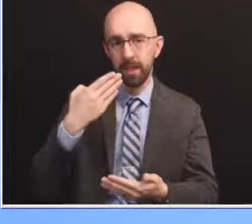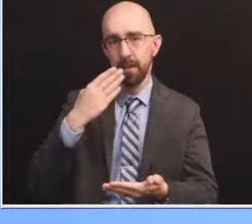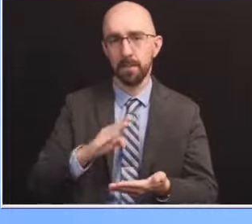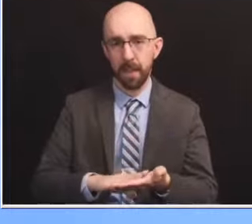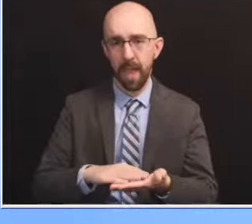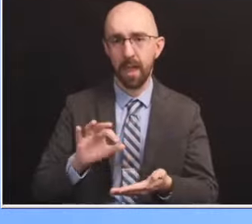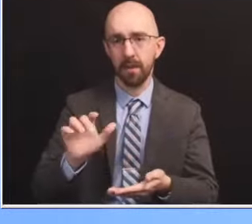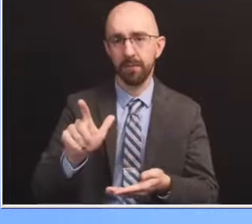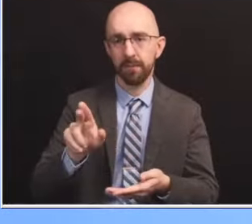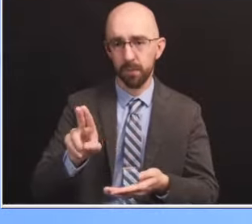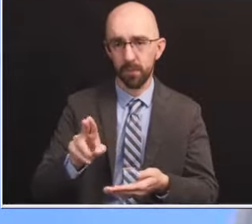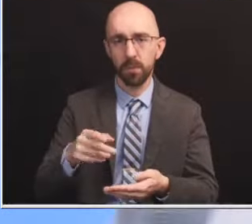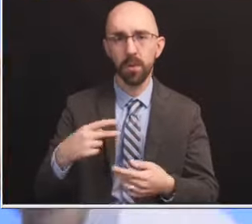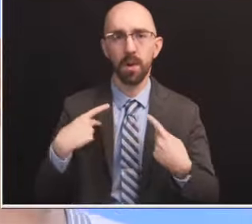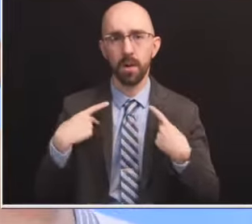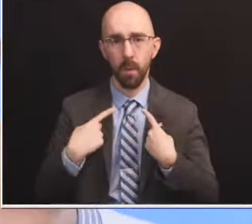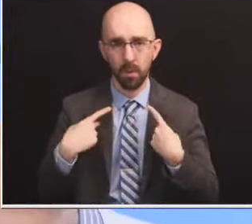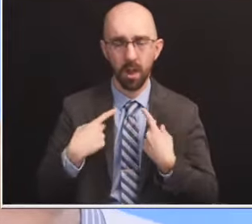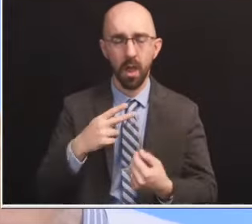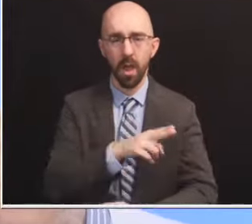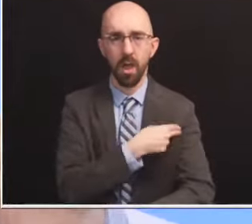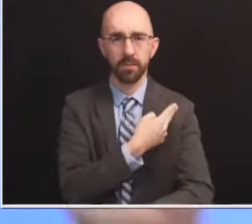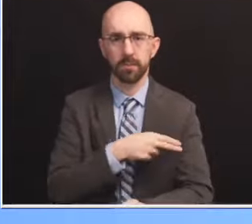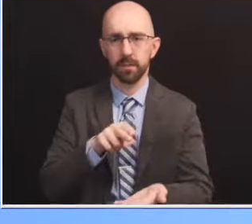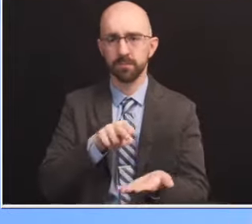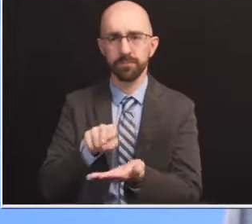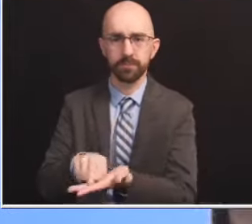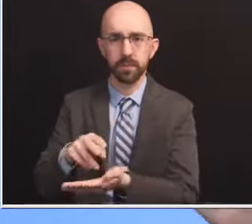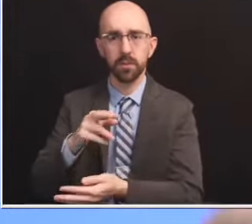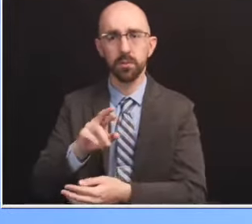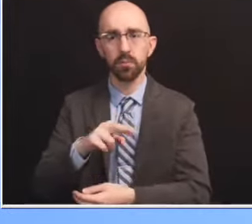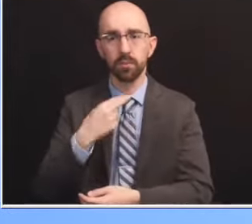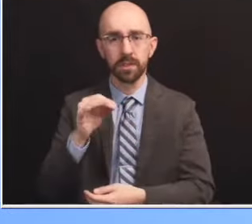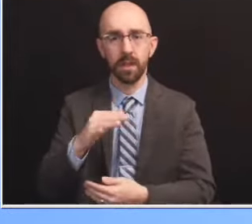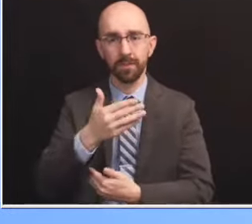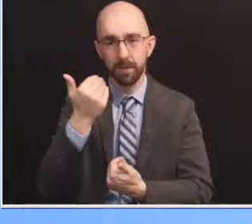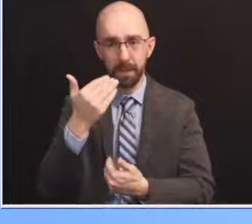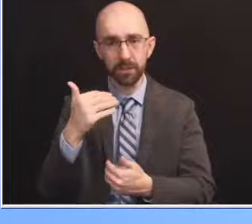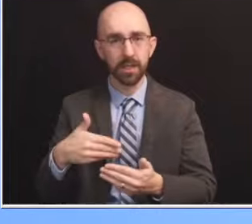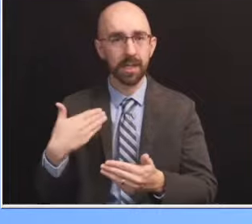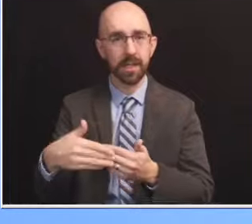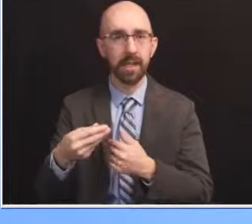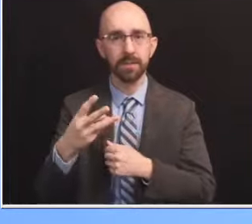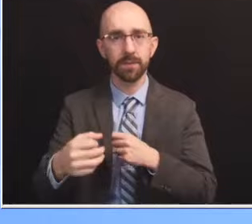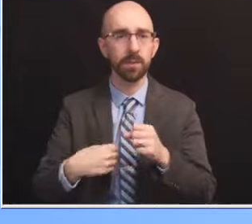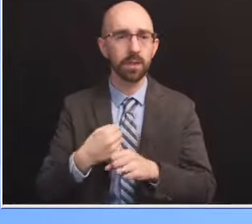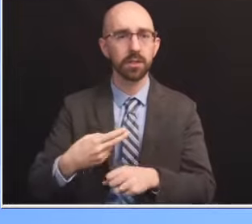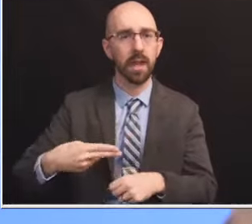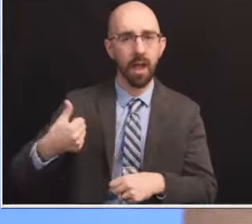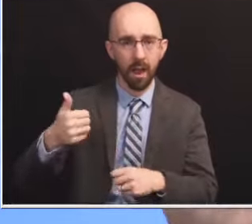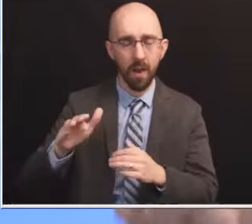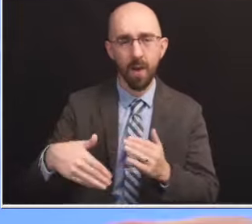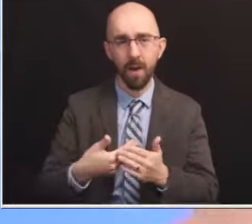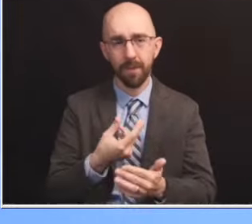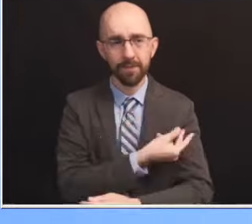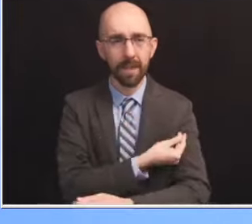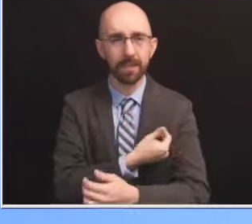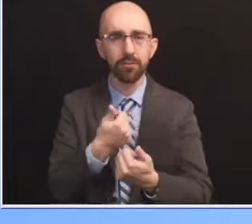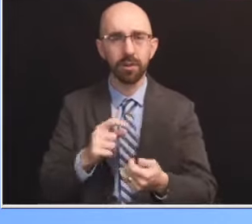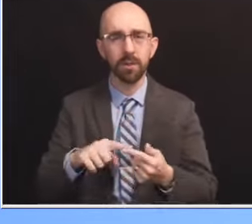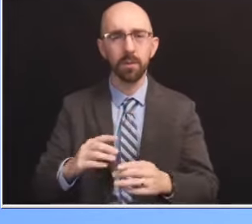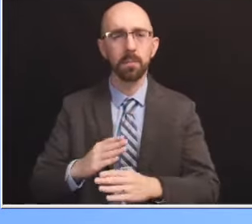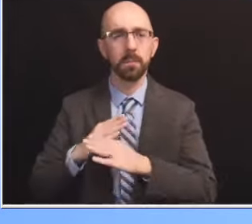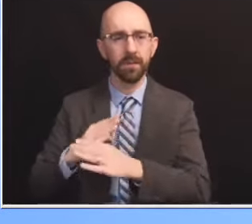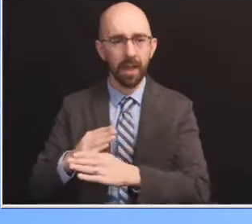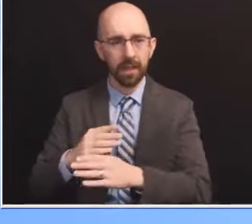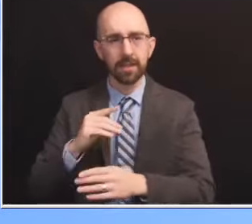get pneumonia, they get hospitalized, their risk of dementia over the next couple of years is higher. So all these vaccines are really trying to prevent the severe